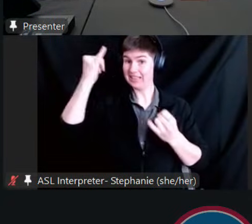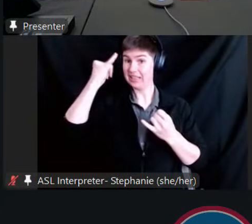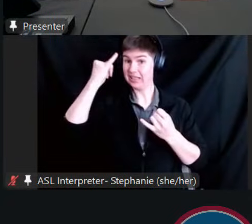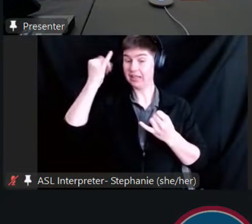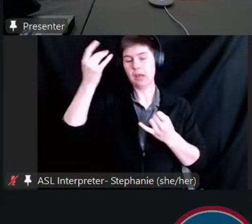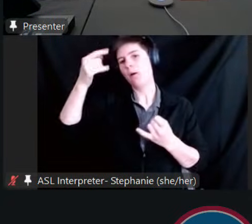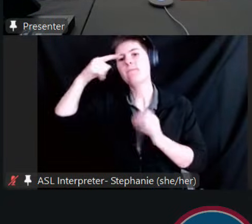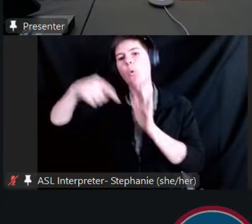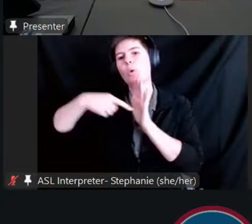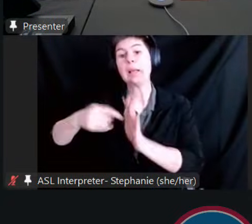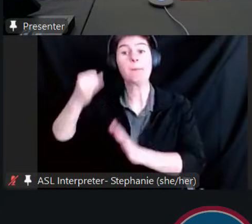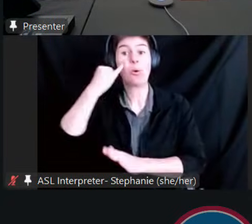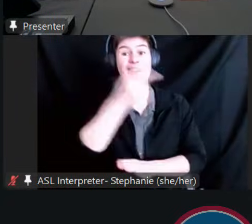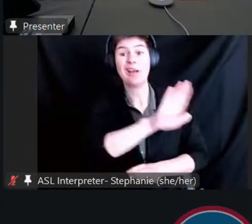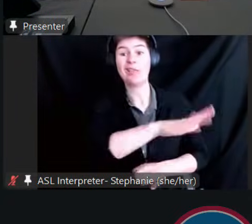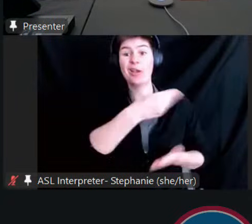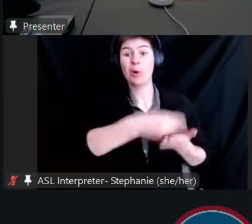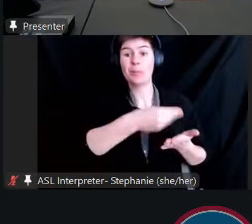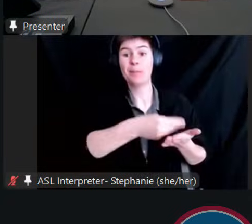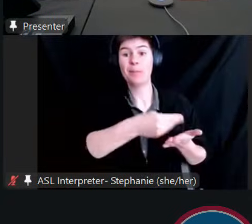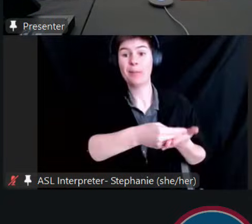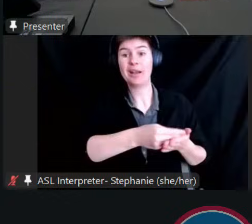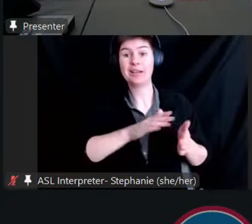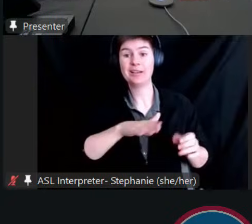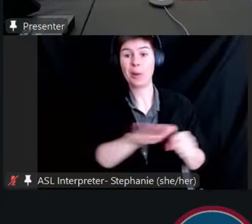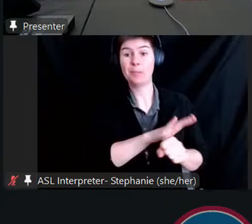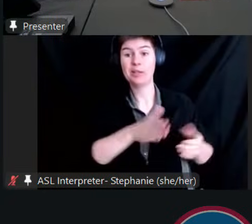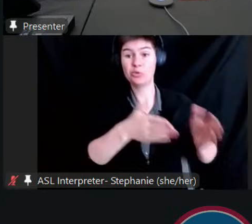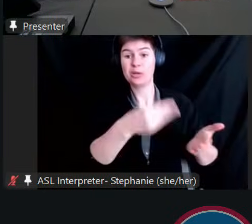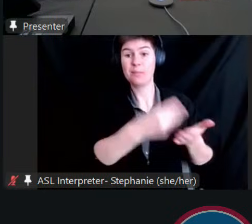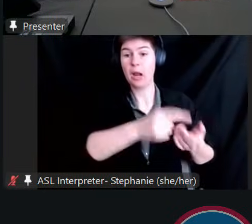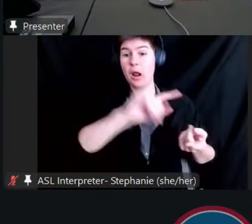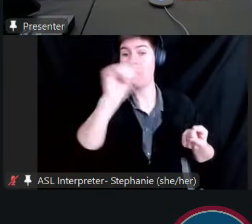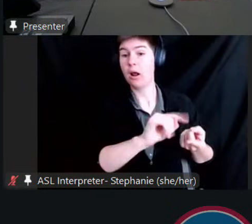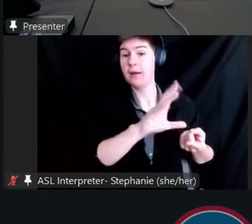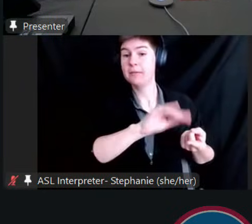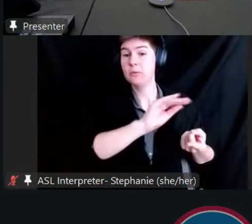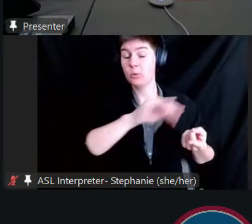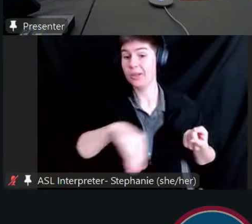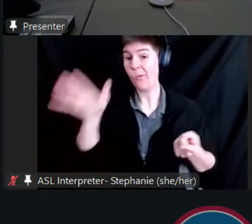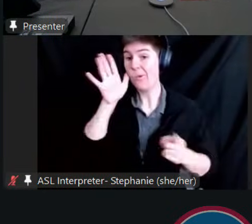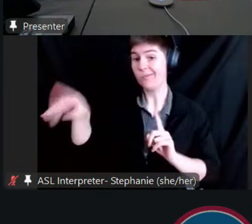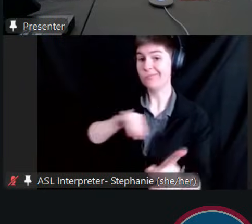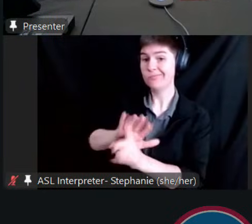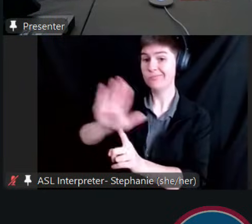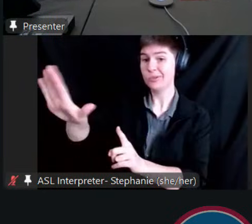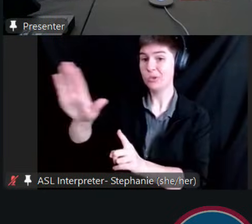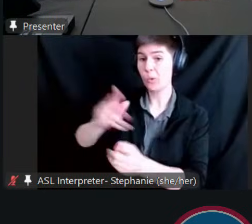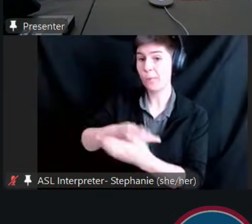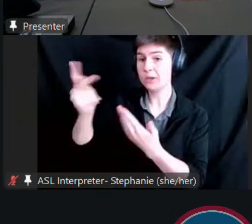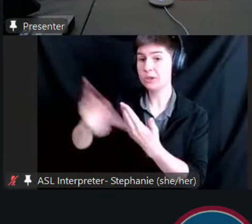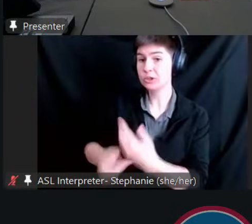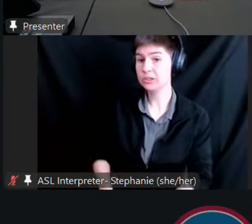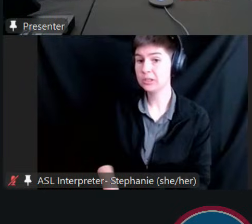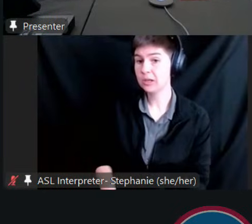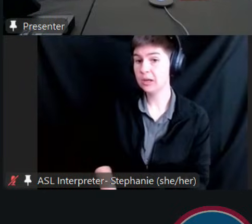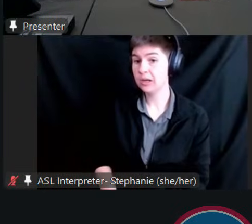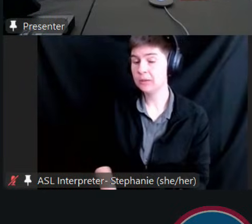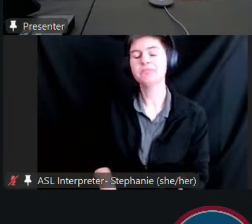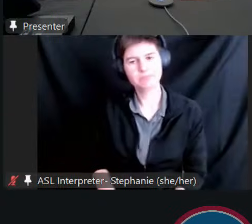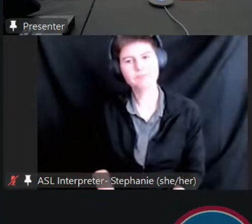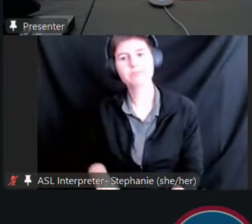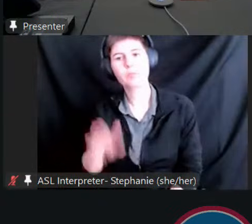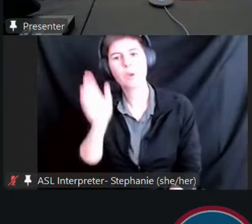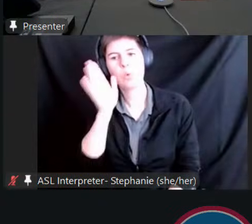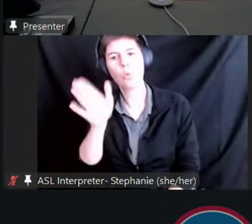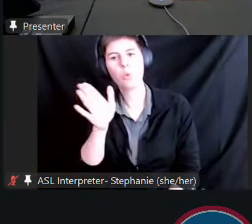funding decreased by 50%. I think it would definitely be more challenging for us to, like, as I mentioned before, when we